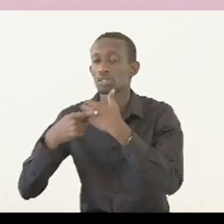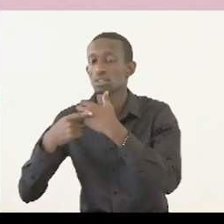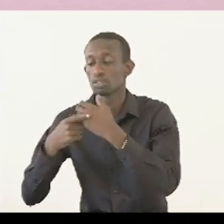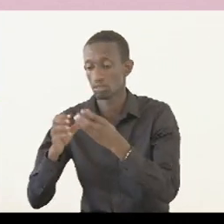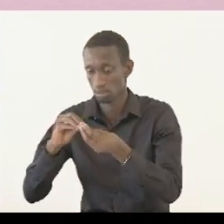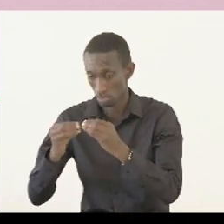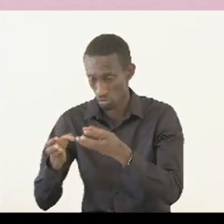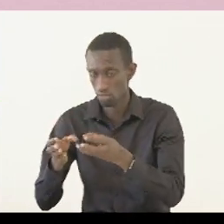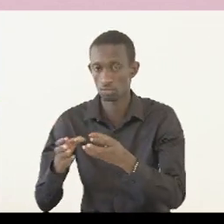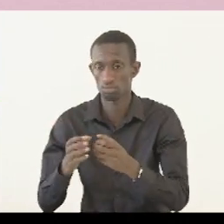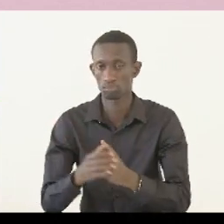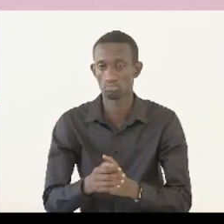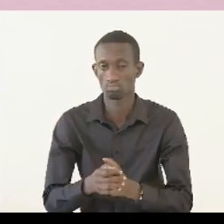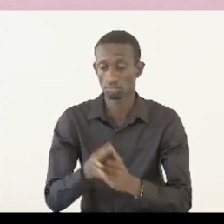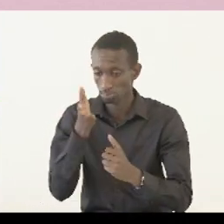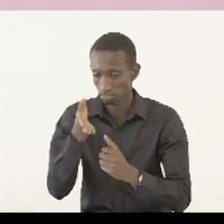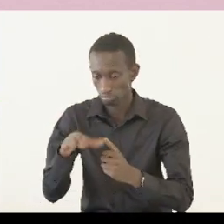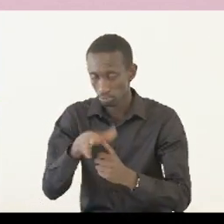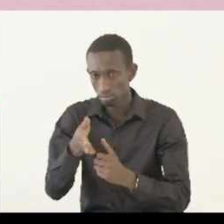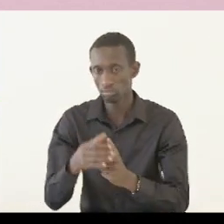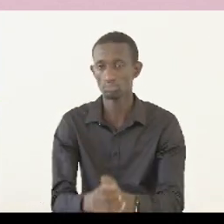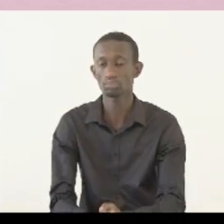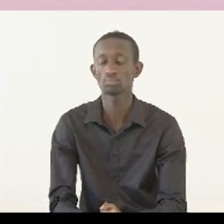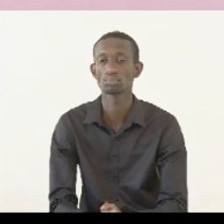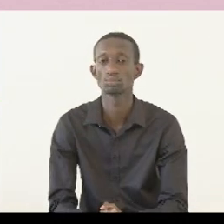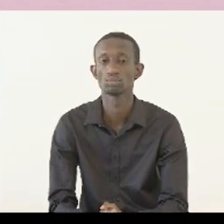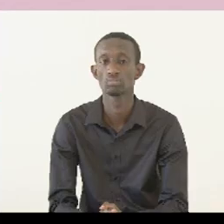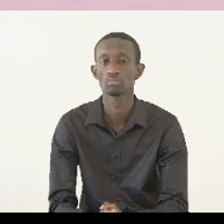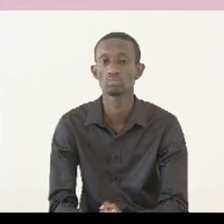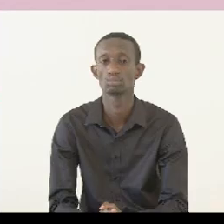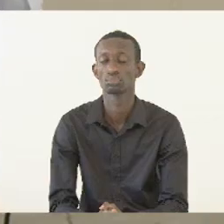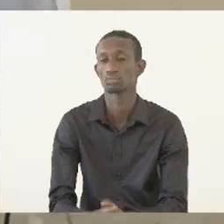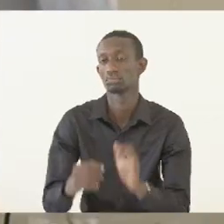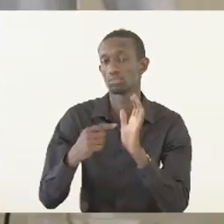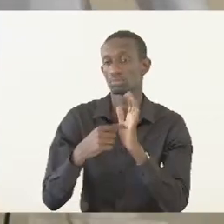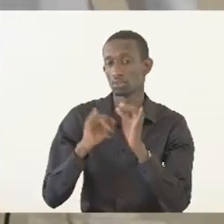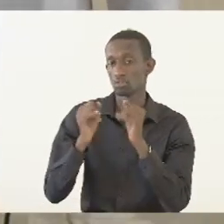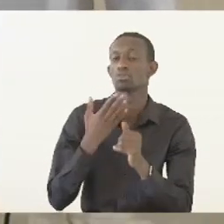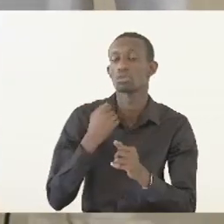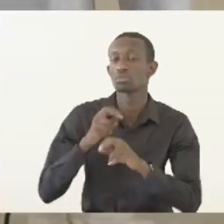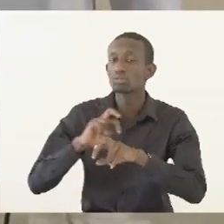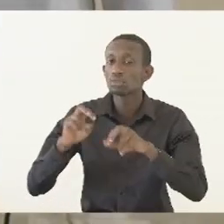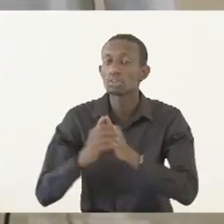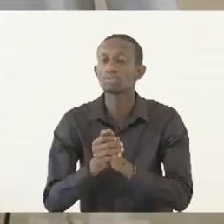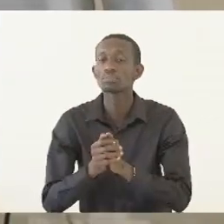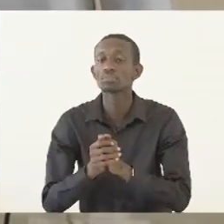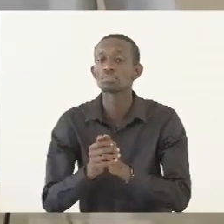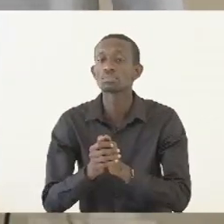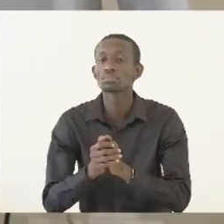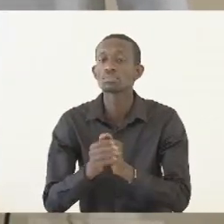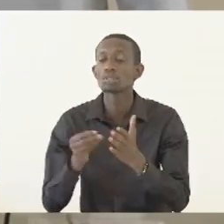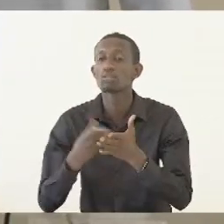group in which the particle is located. So if you want to find the valency of nitrogen, for